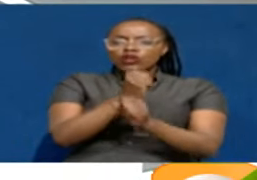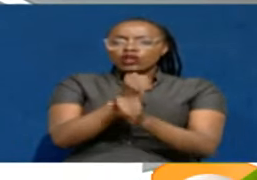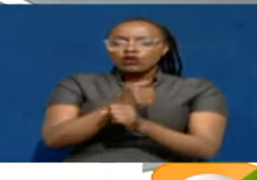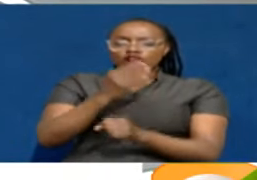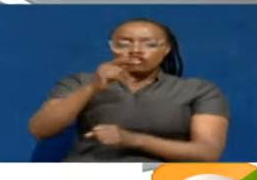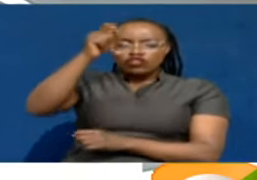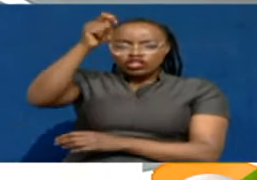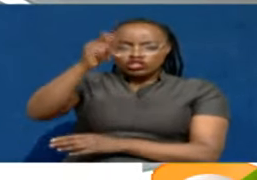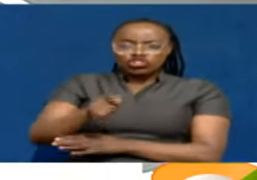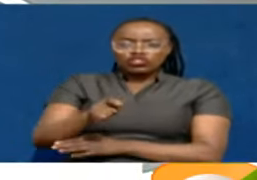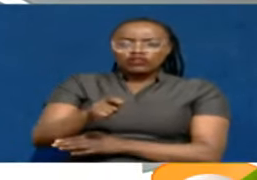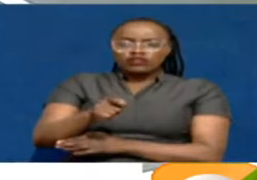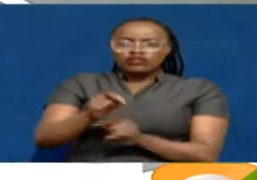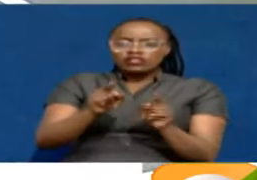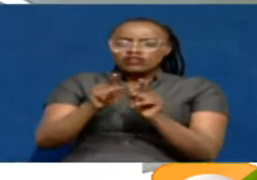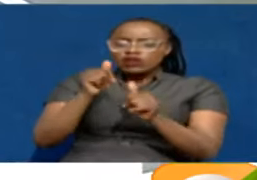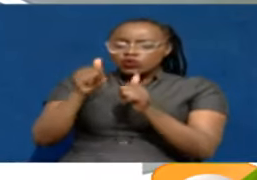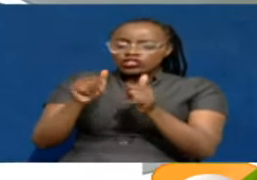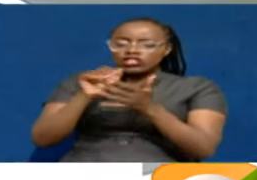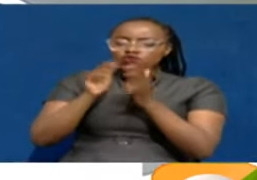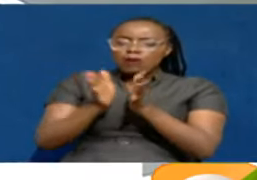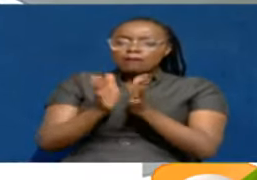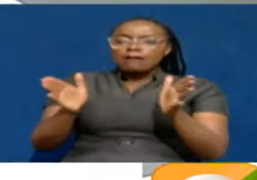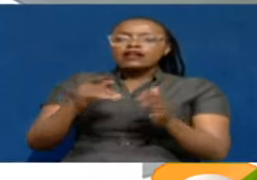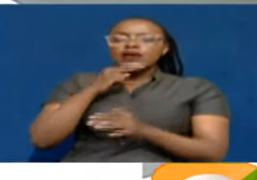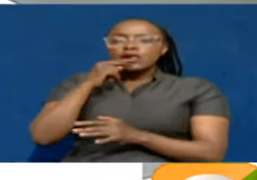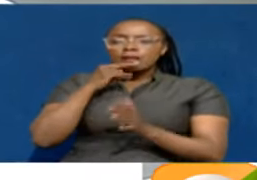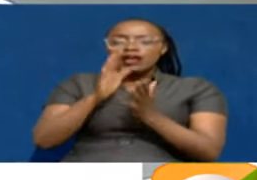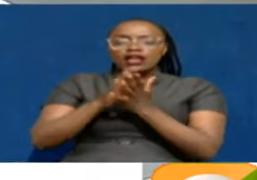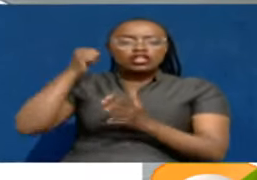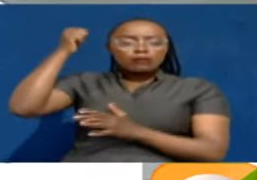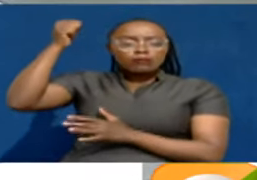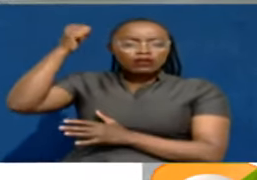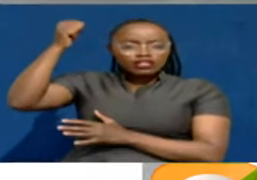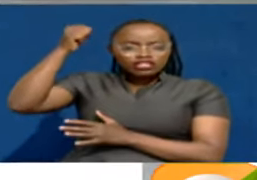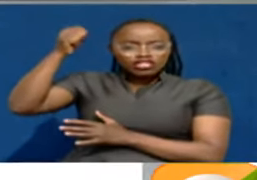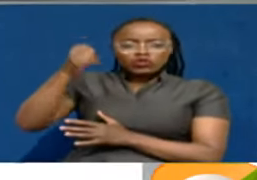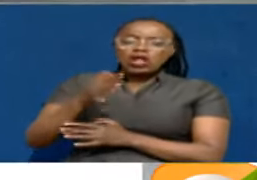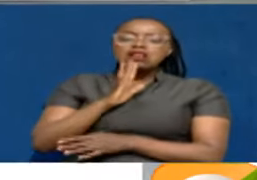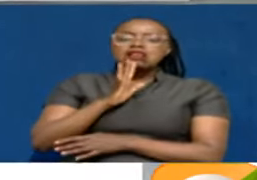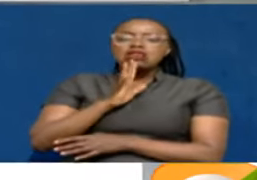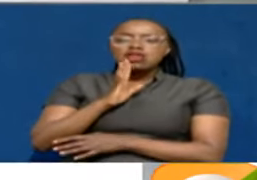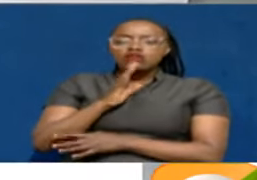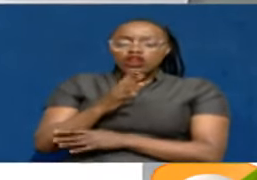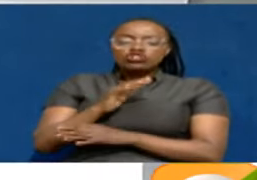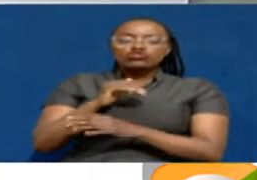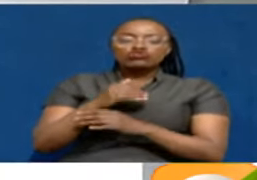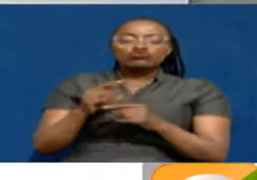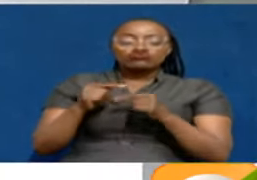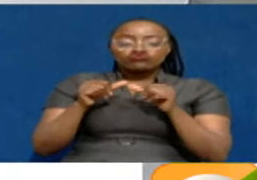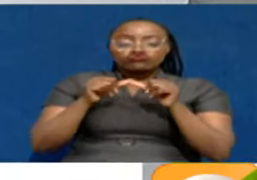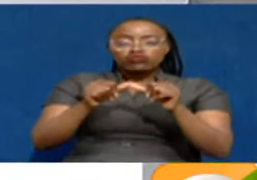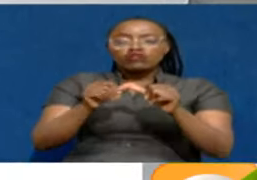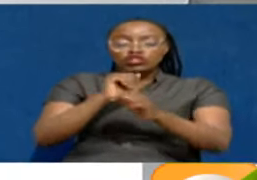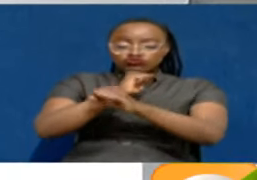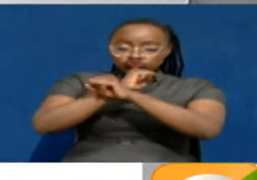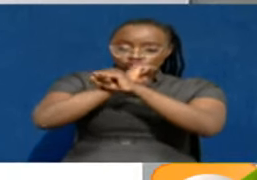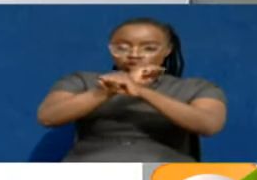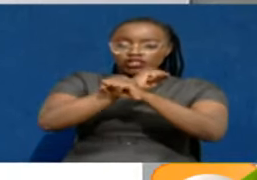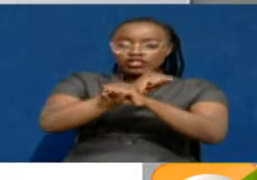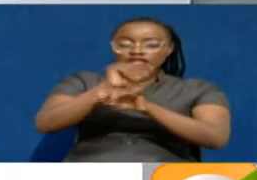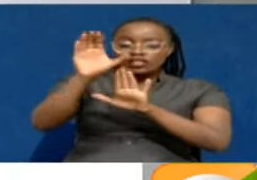the judiciary, impervious to public commentary and political rhetoric, to uphold, protect, and apply